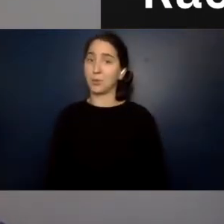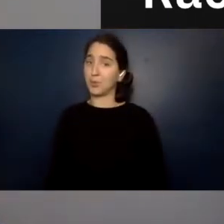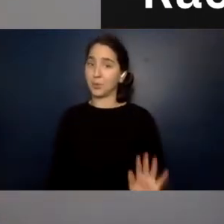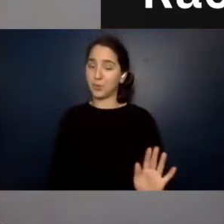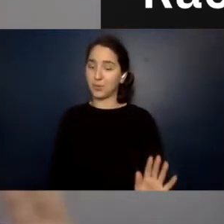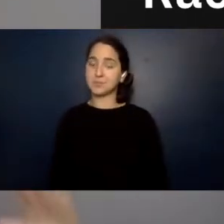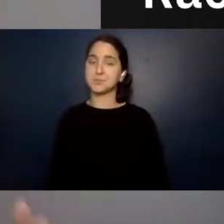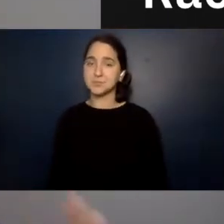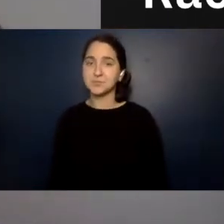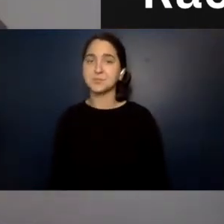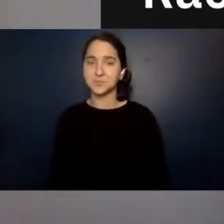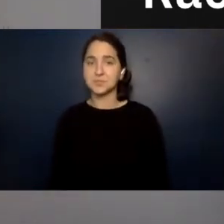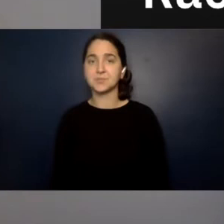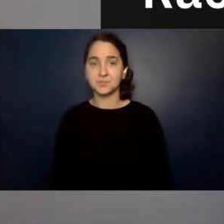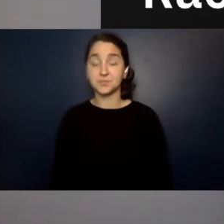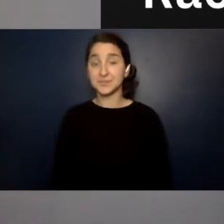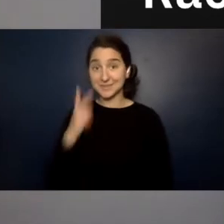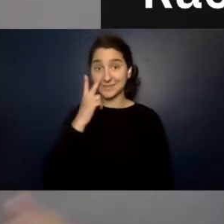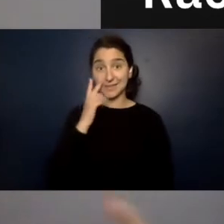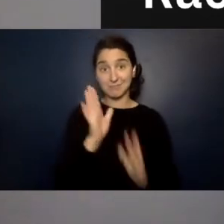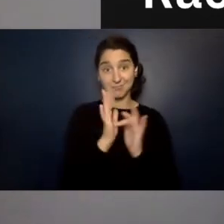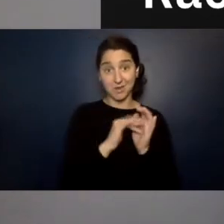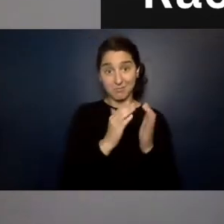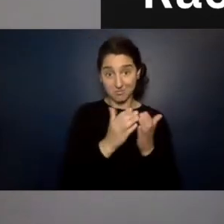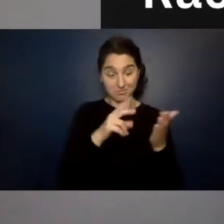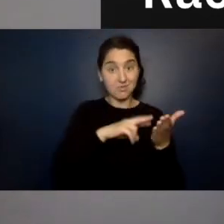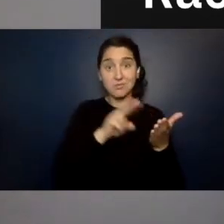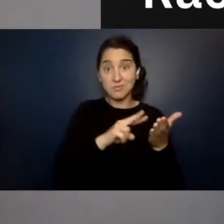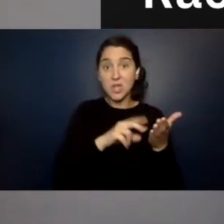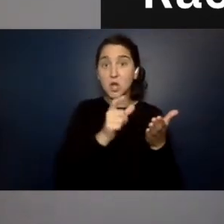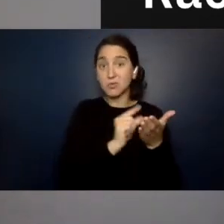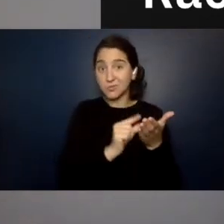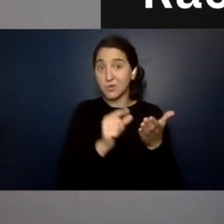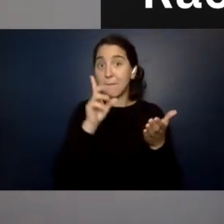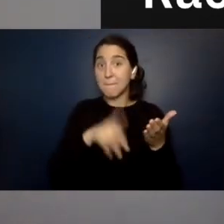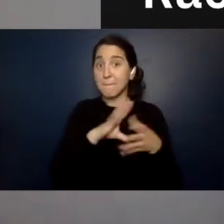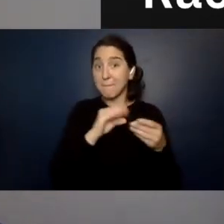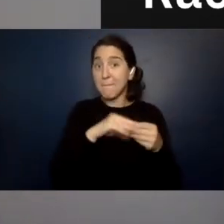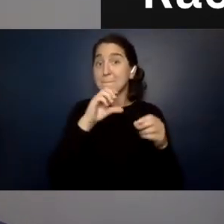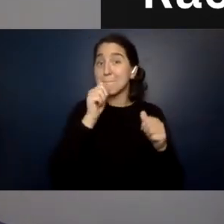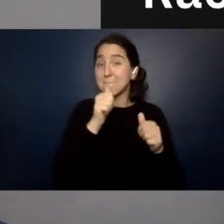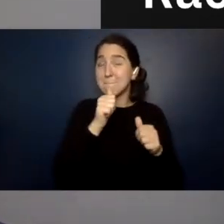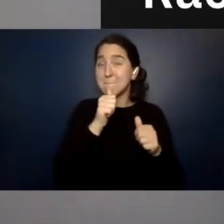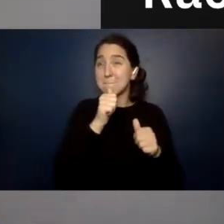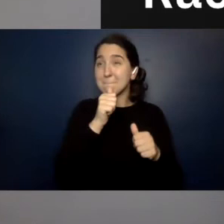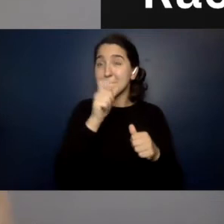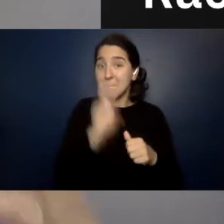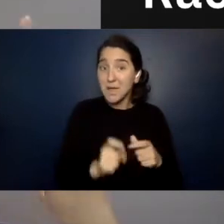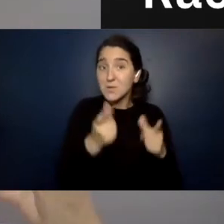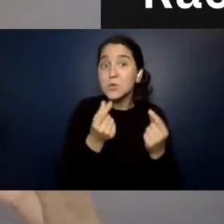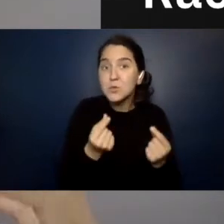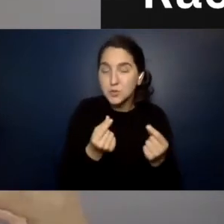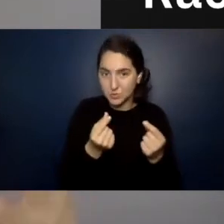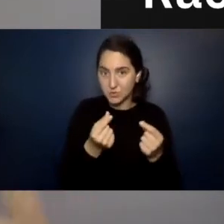We work because we're different. We function because we're different. Now, of course, this concept is so difficult to